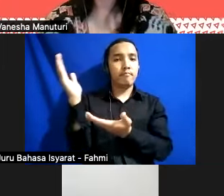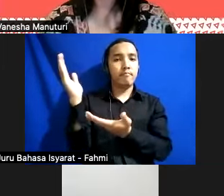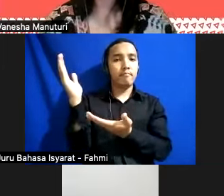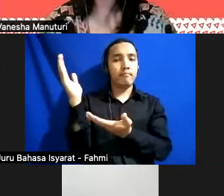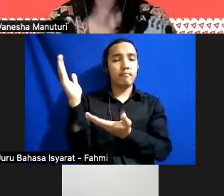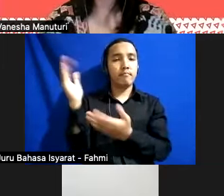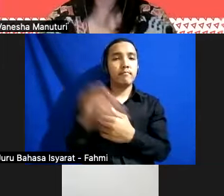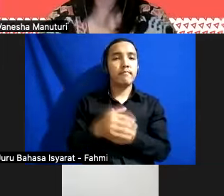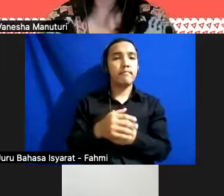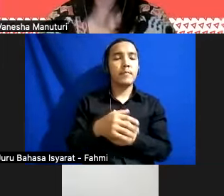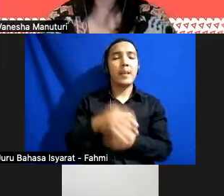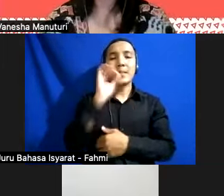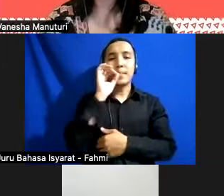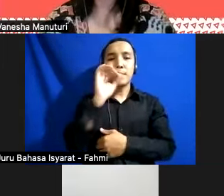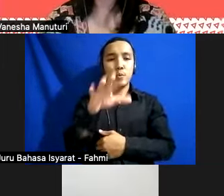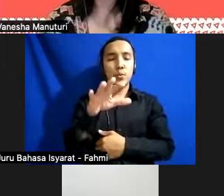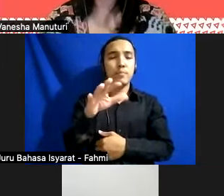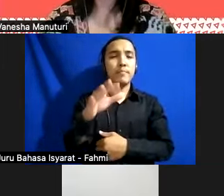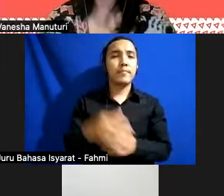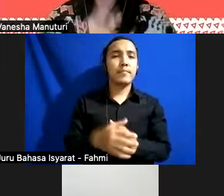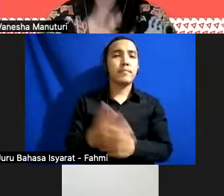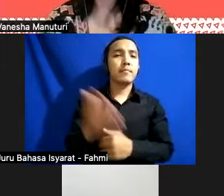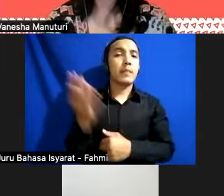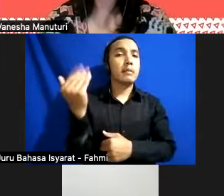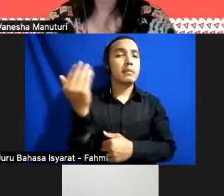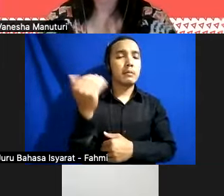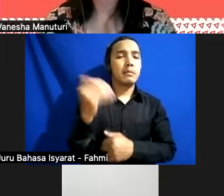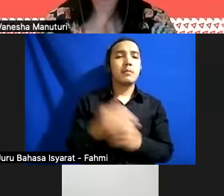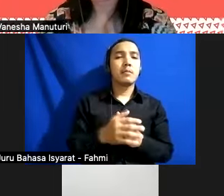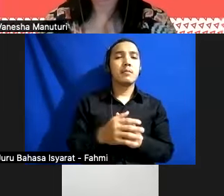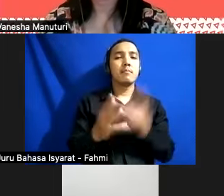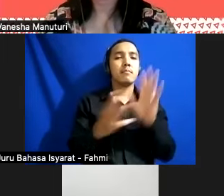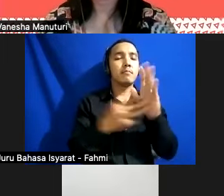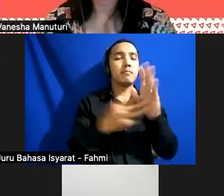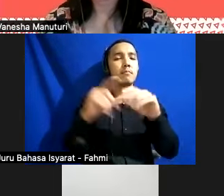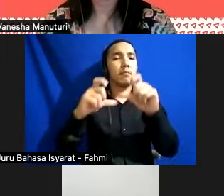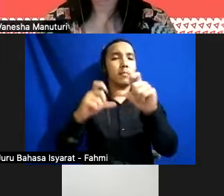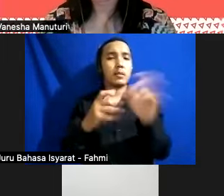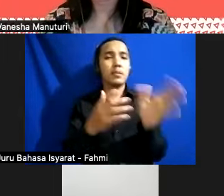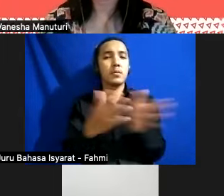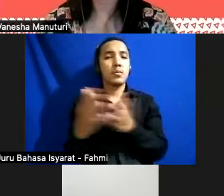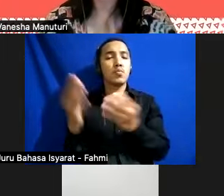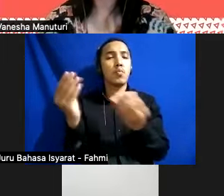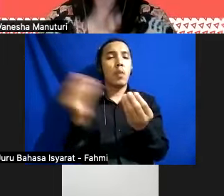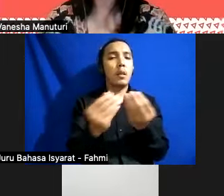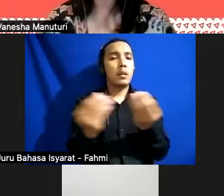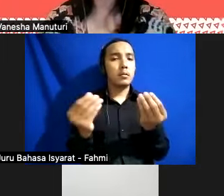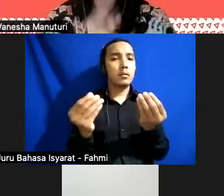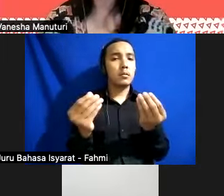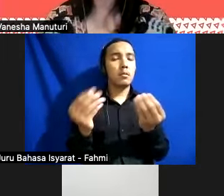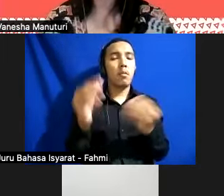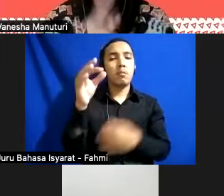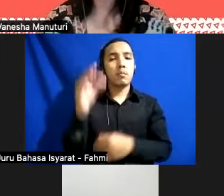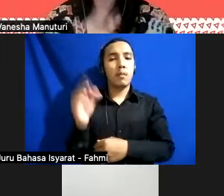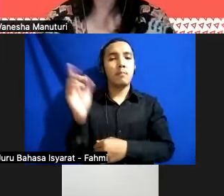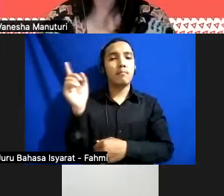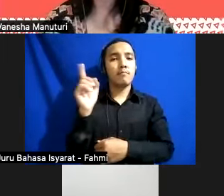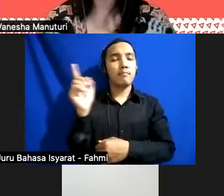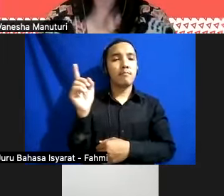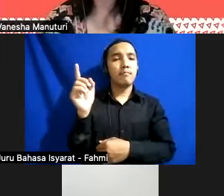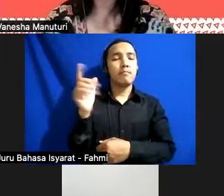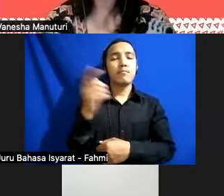see, as what the mayor mentioned earlier, this is a trial for the low